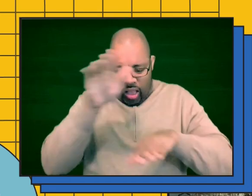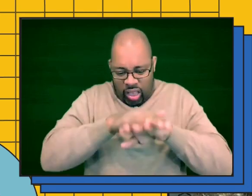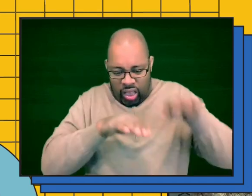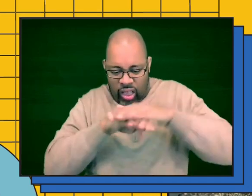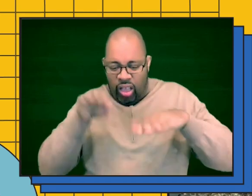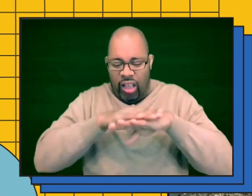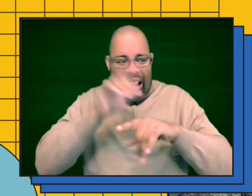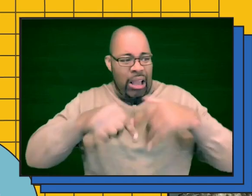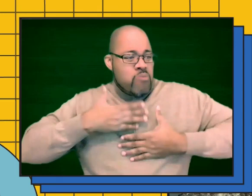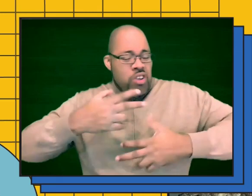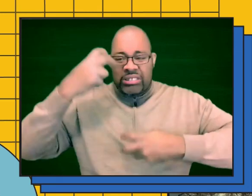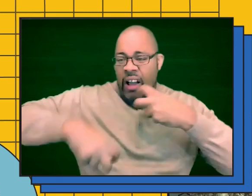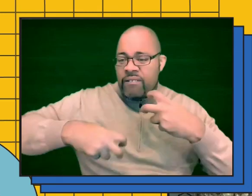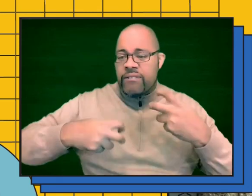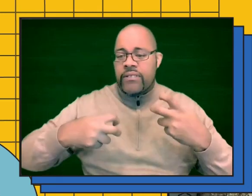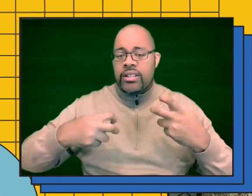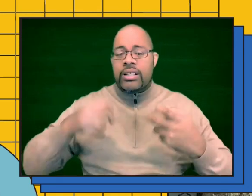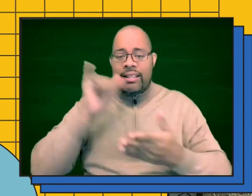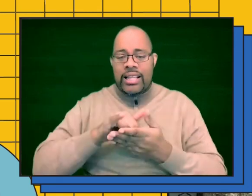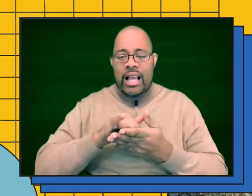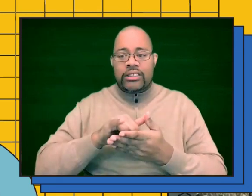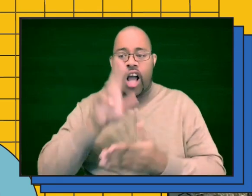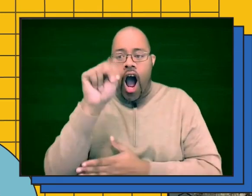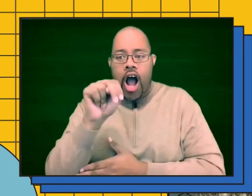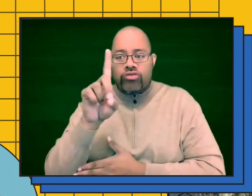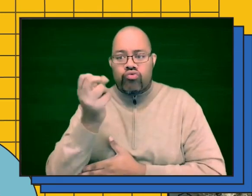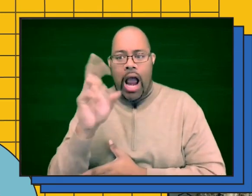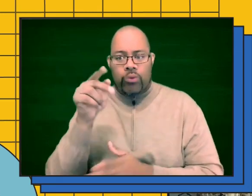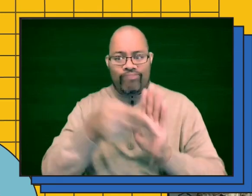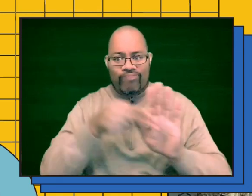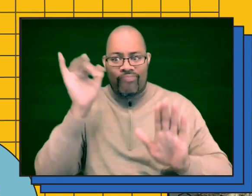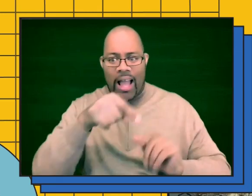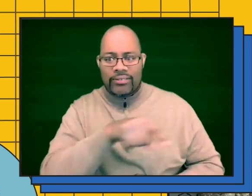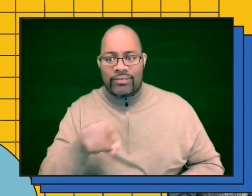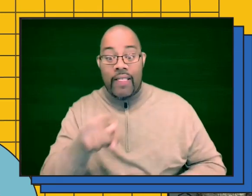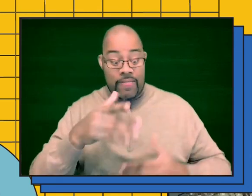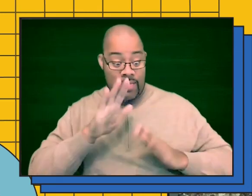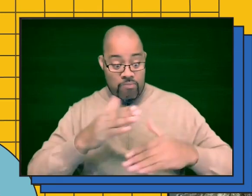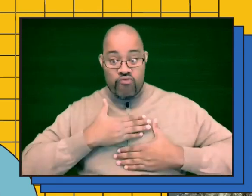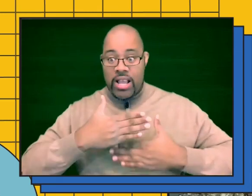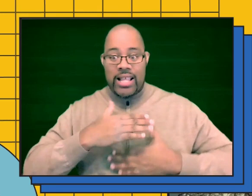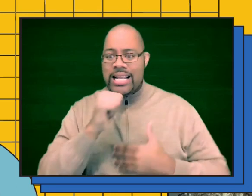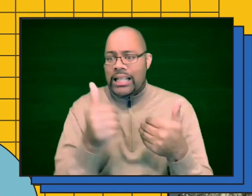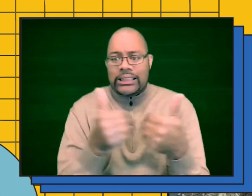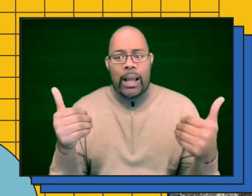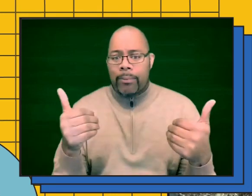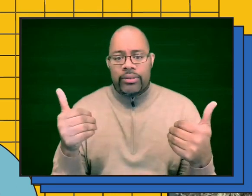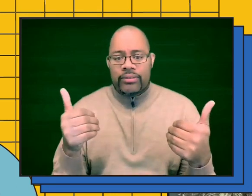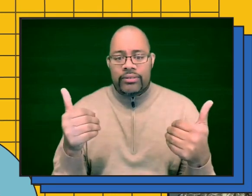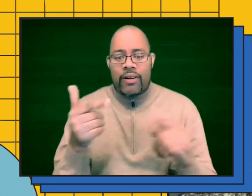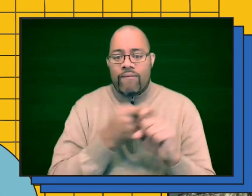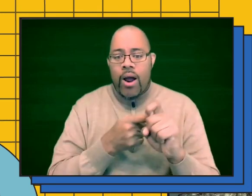other, under unbreathable circumstances, are the undrowned. And their breathing is not